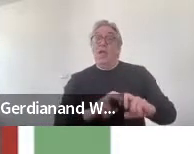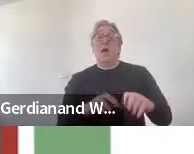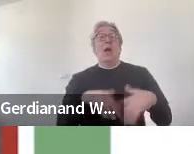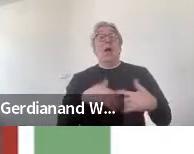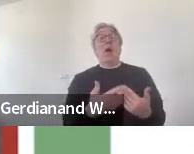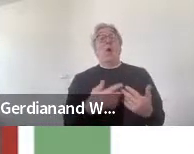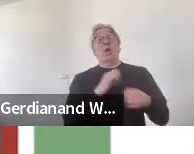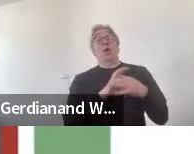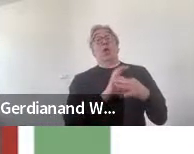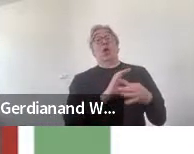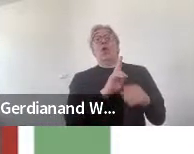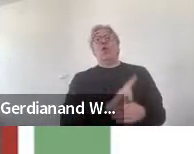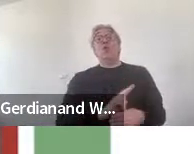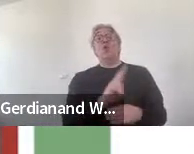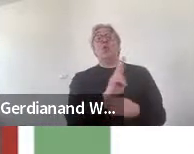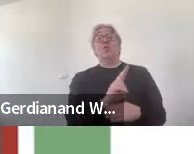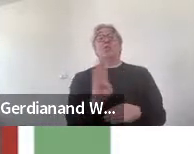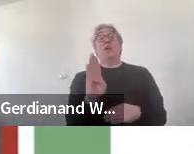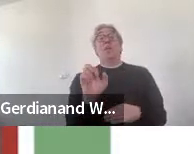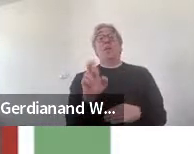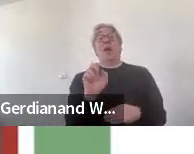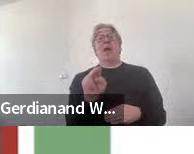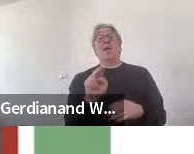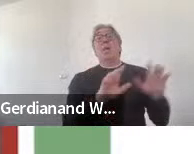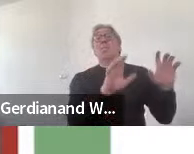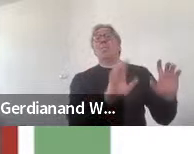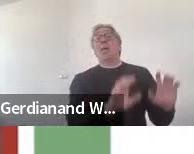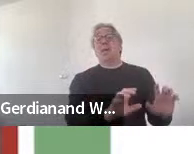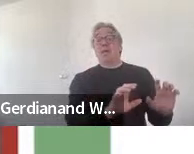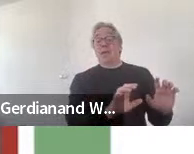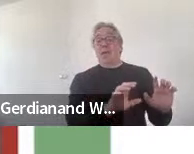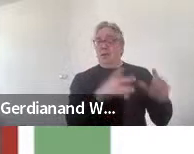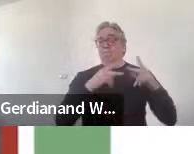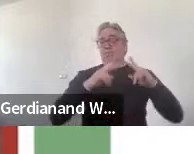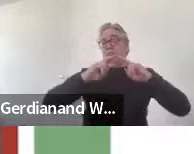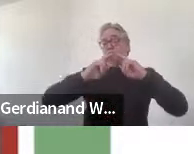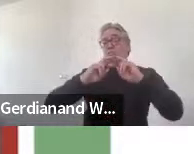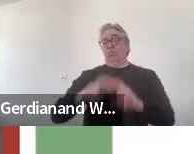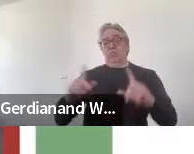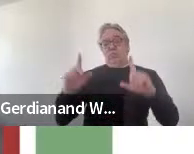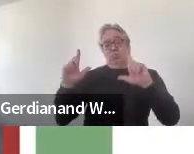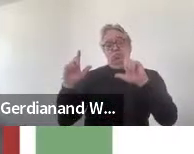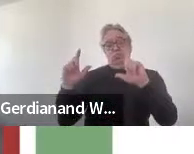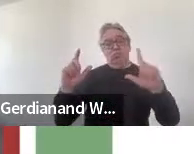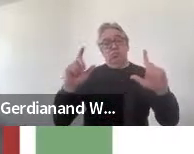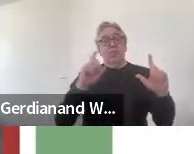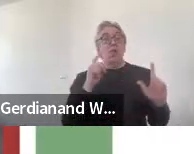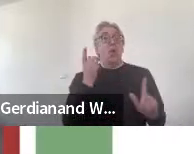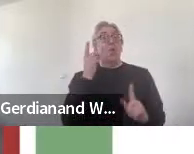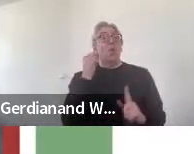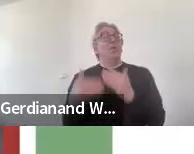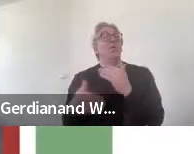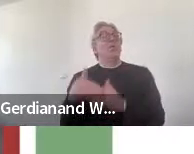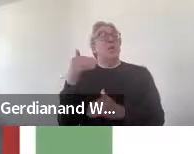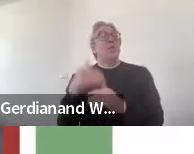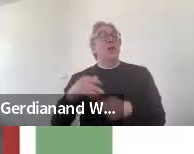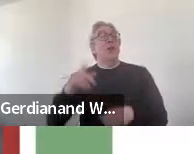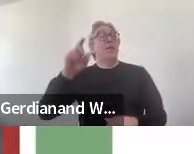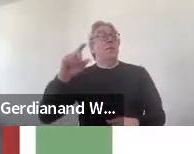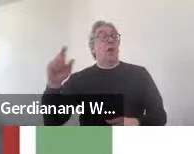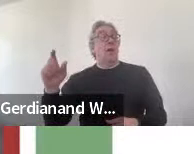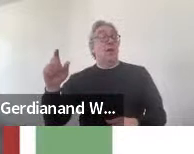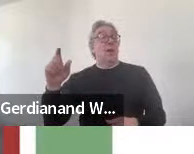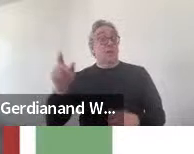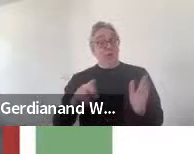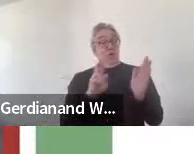Switzerland to examine the situation of women with disabilities in Nepal. The study, which will